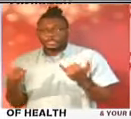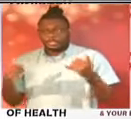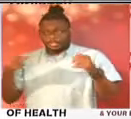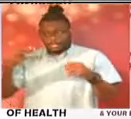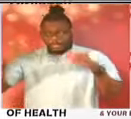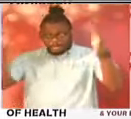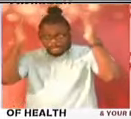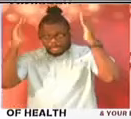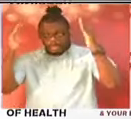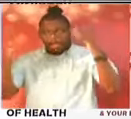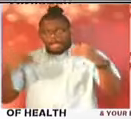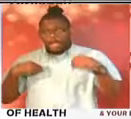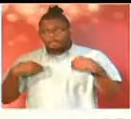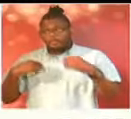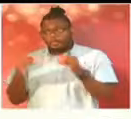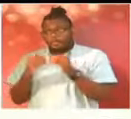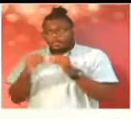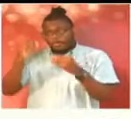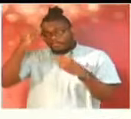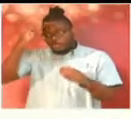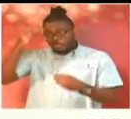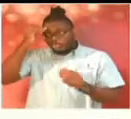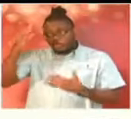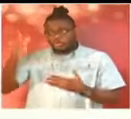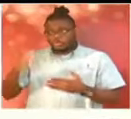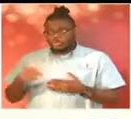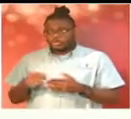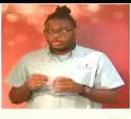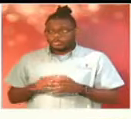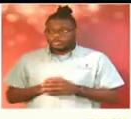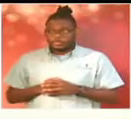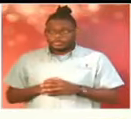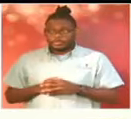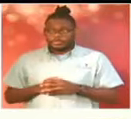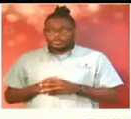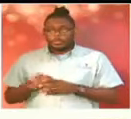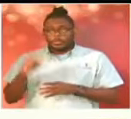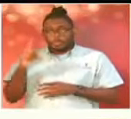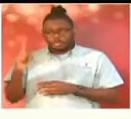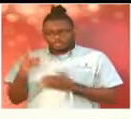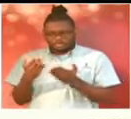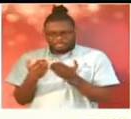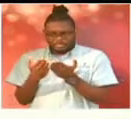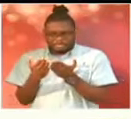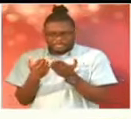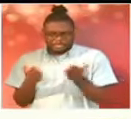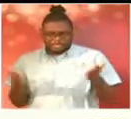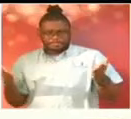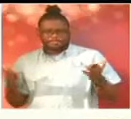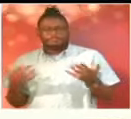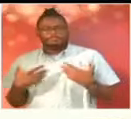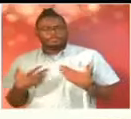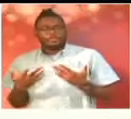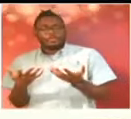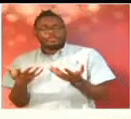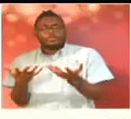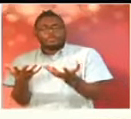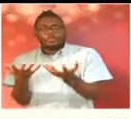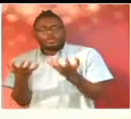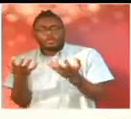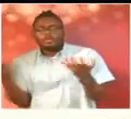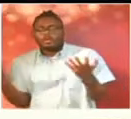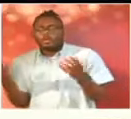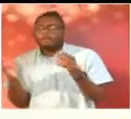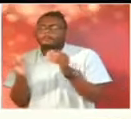additional information. Okay, thank you, Mr. Alexander. One of the things that I wanted to add to Dr. Alexander's whys,